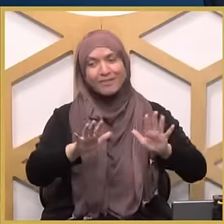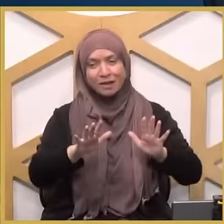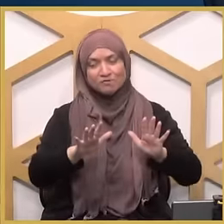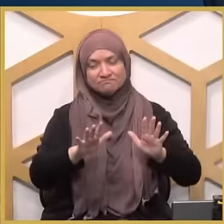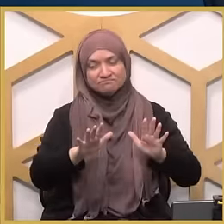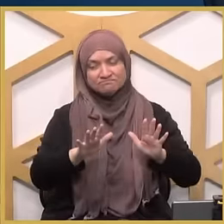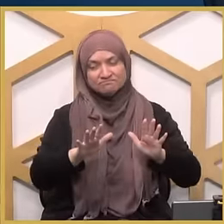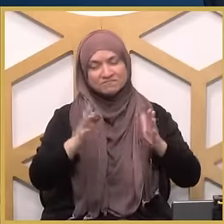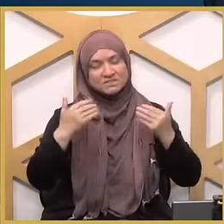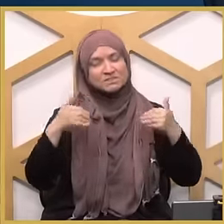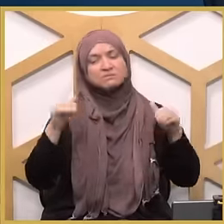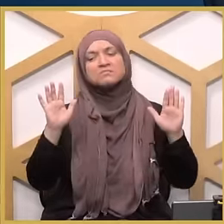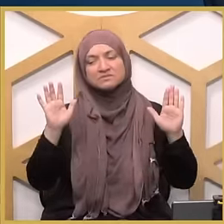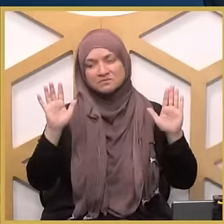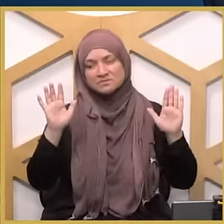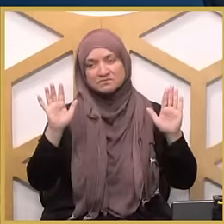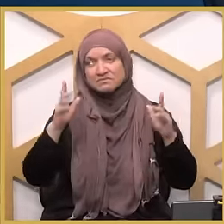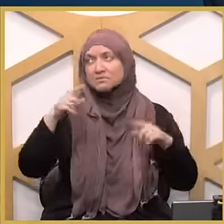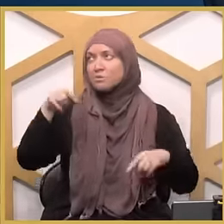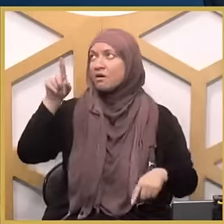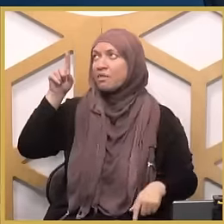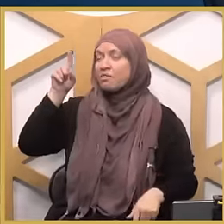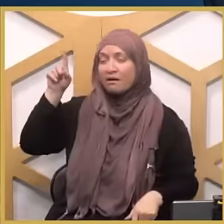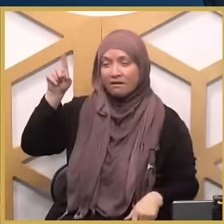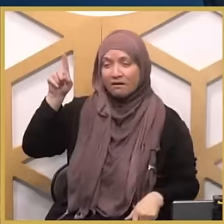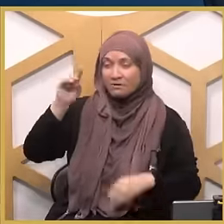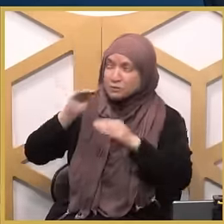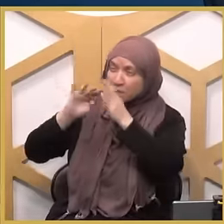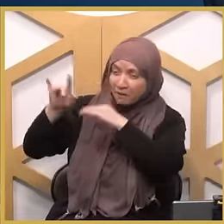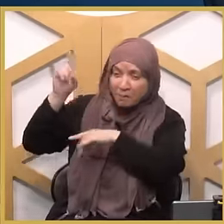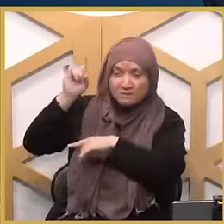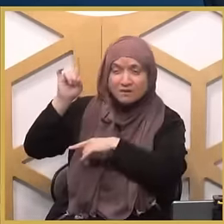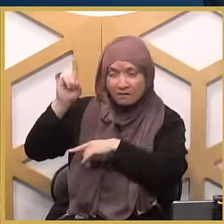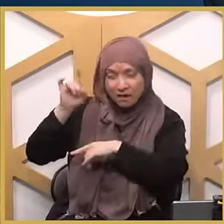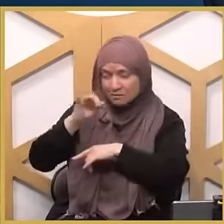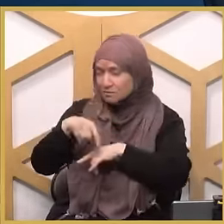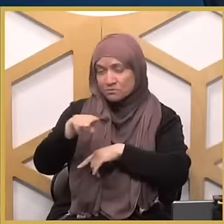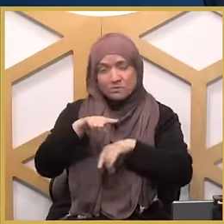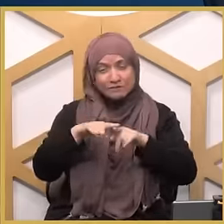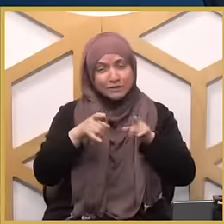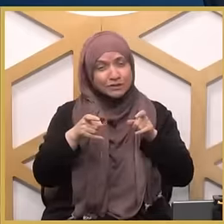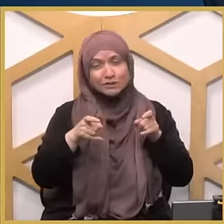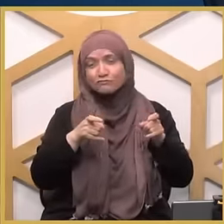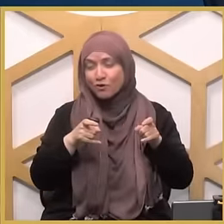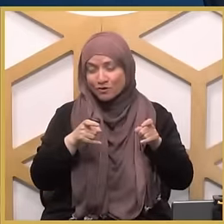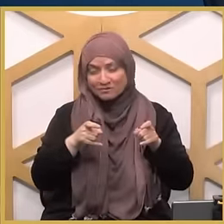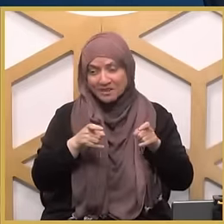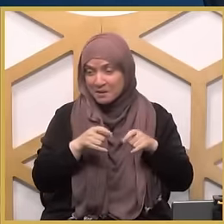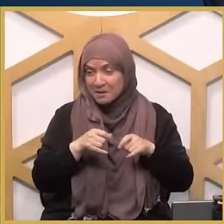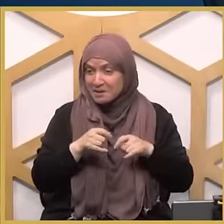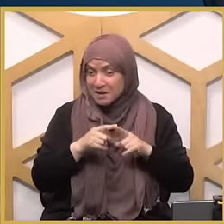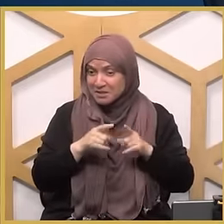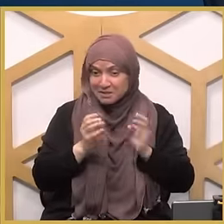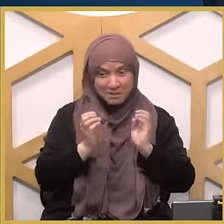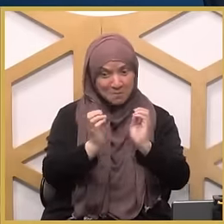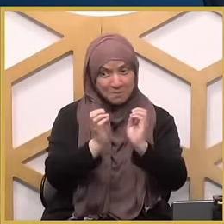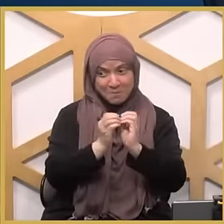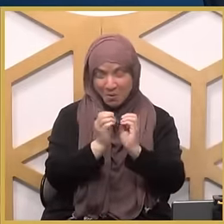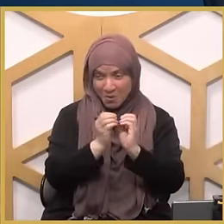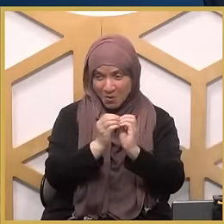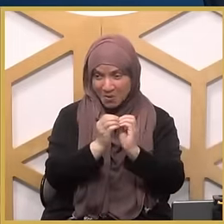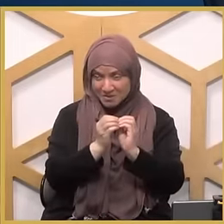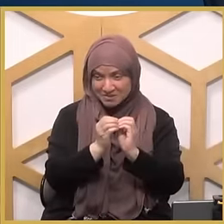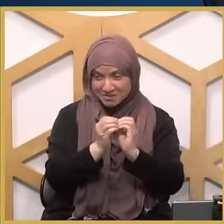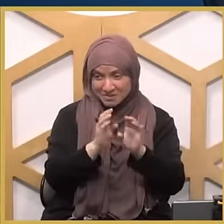to control of the things that you're not meant to get in this dunya, the harder it gets on you. So therefore, just enjoy it. Enjoy